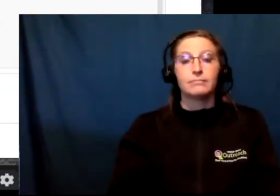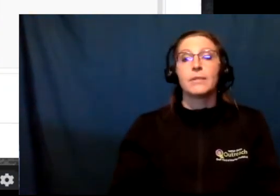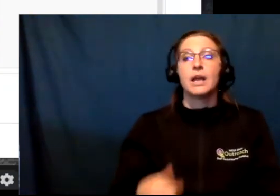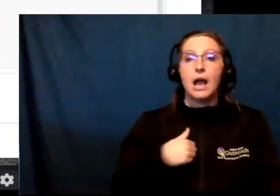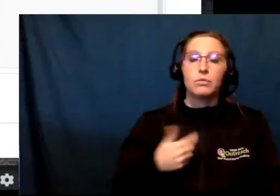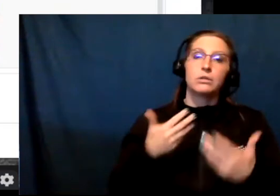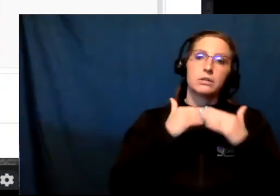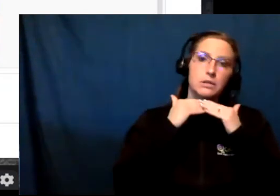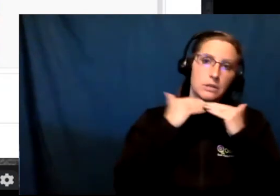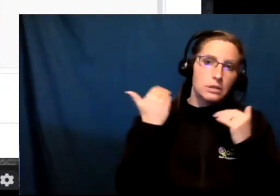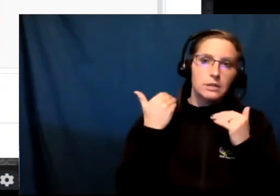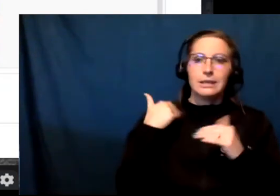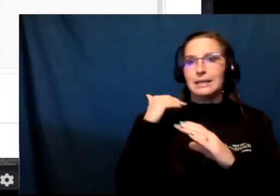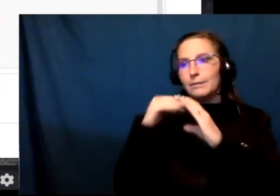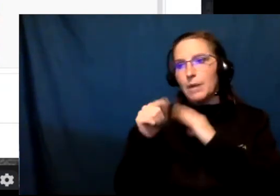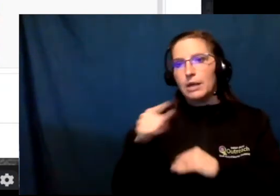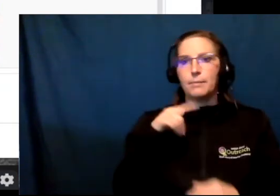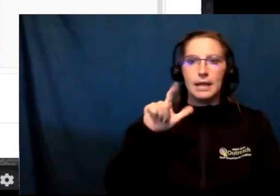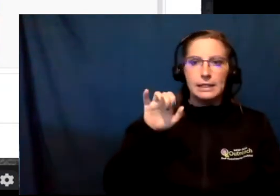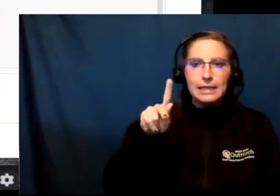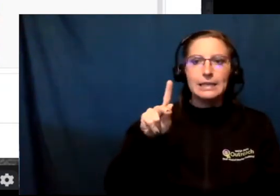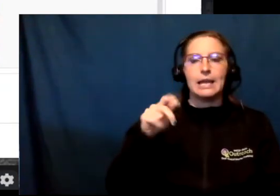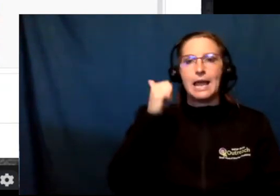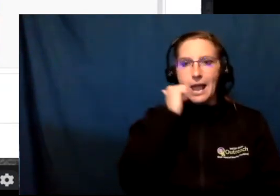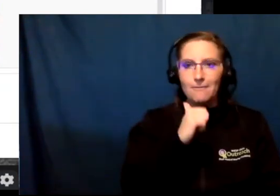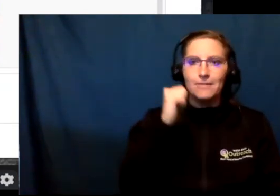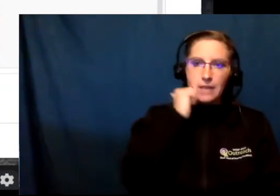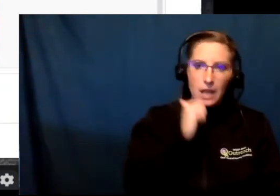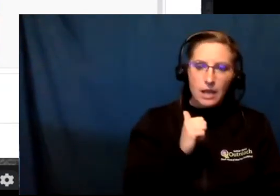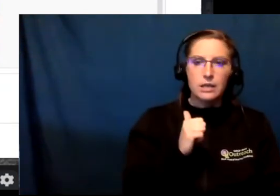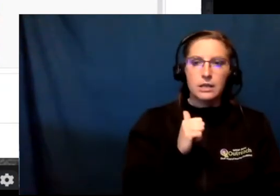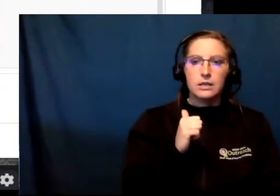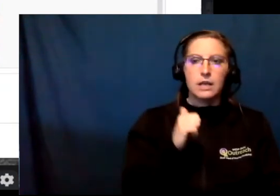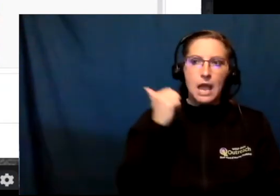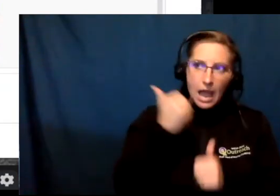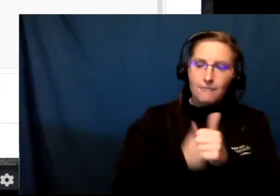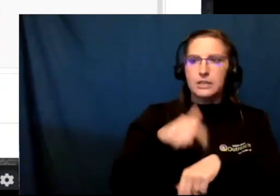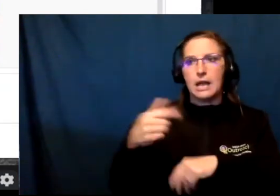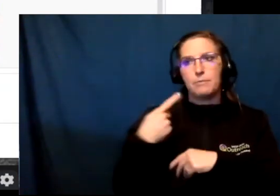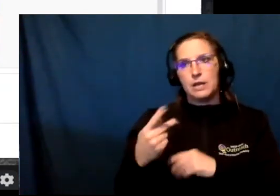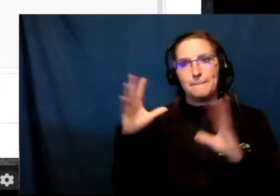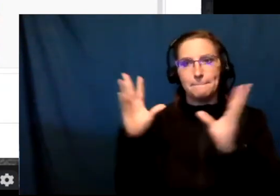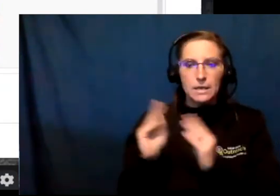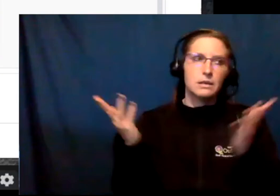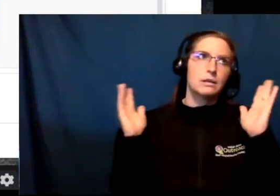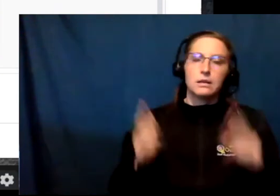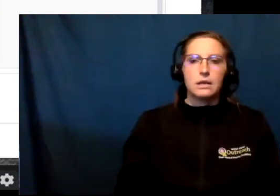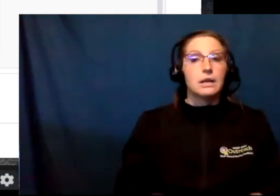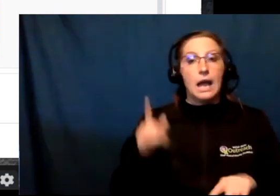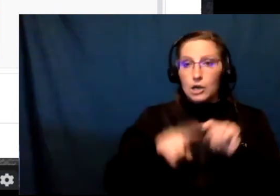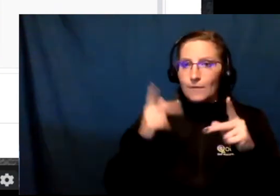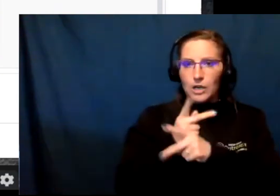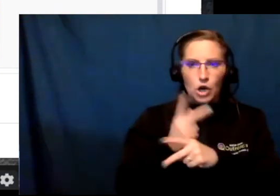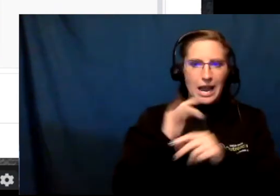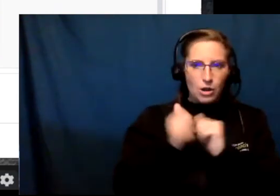email him a link every single time that we would meet. I couldn't figure out a good way to